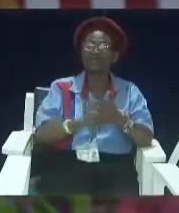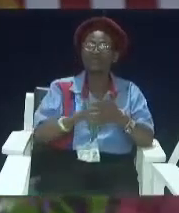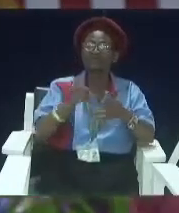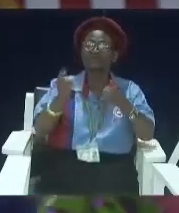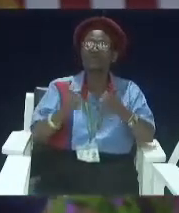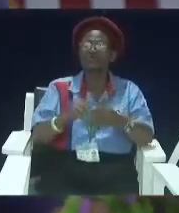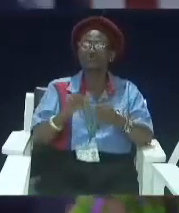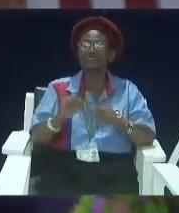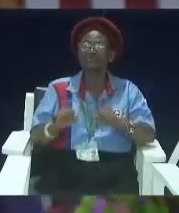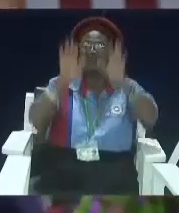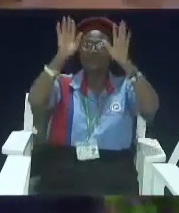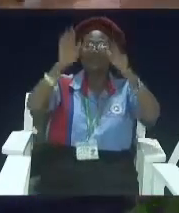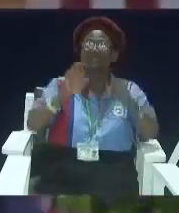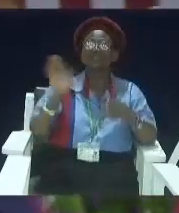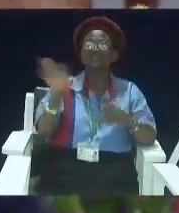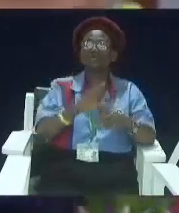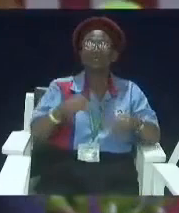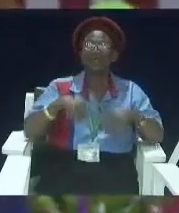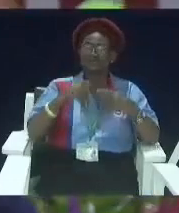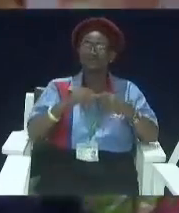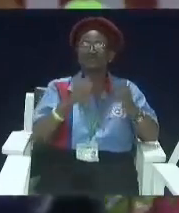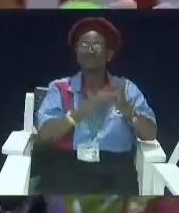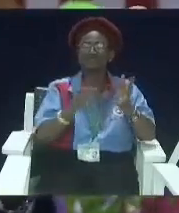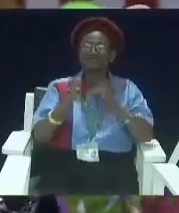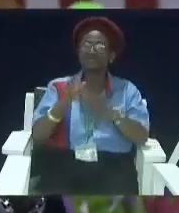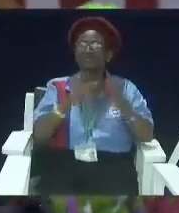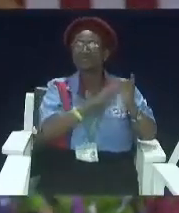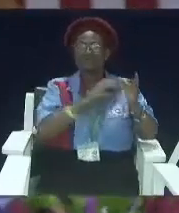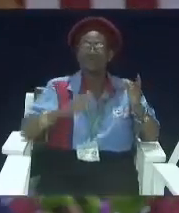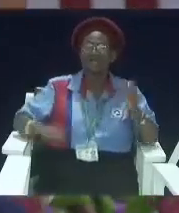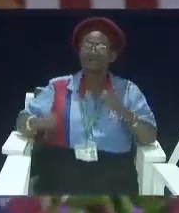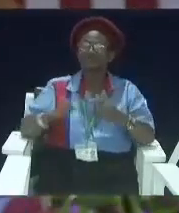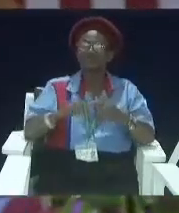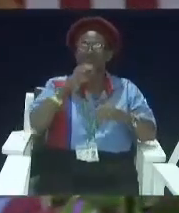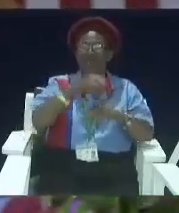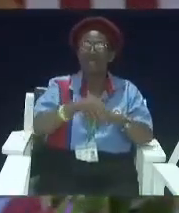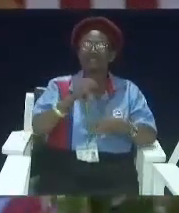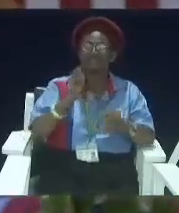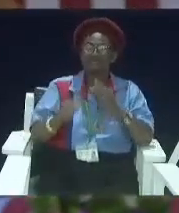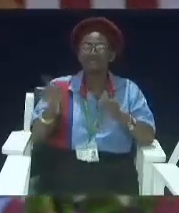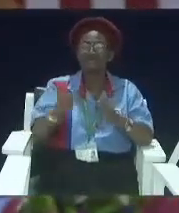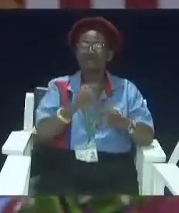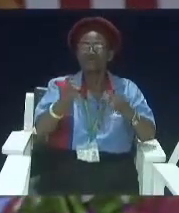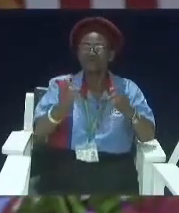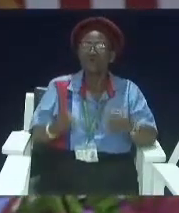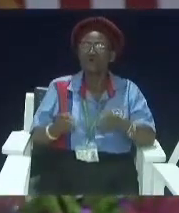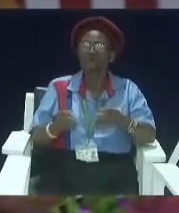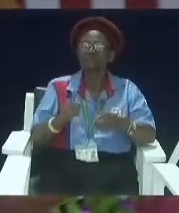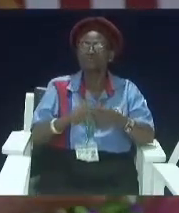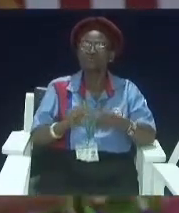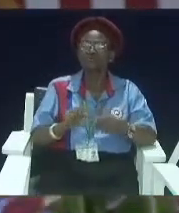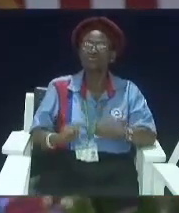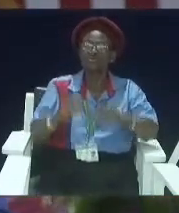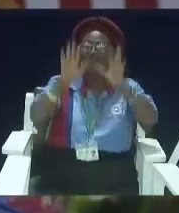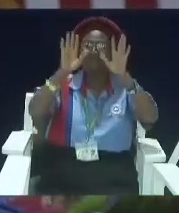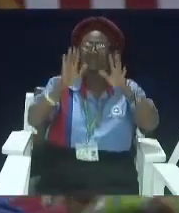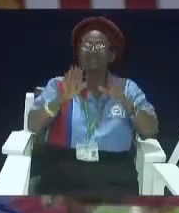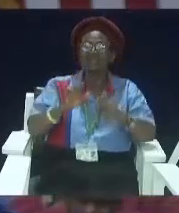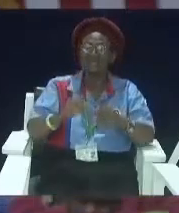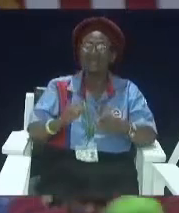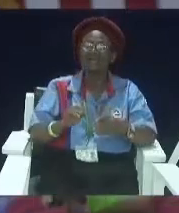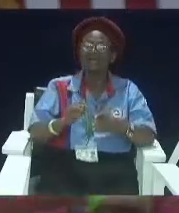of you who want to say, I don't want to have anything more with the devil, I don't want to have anything more to do with curses